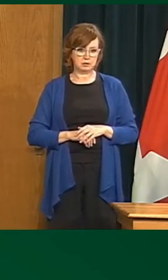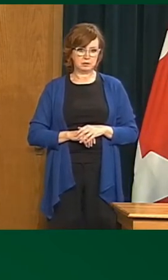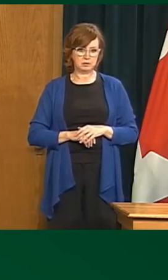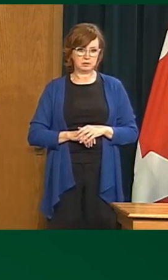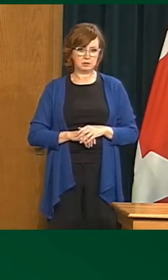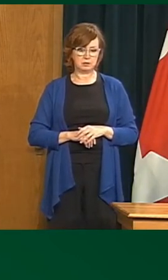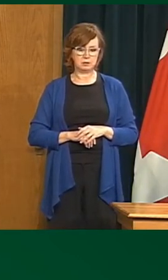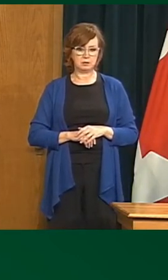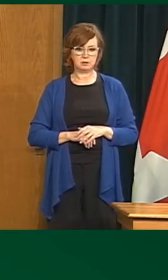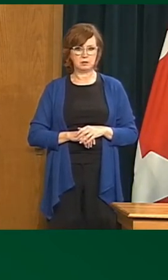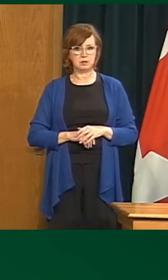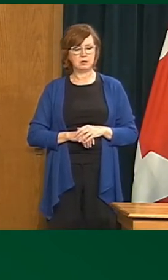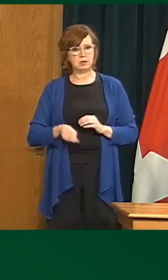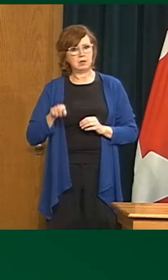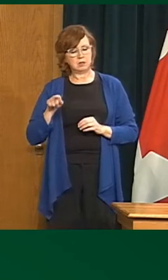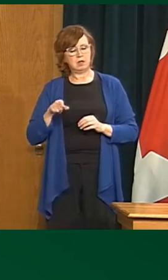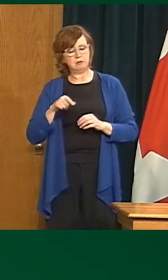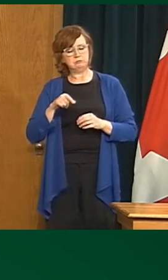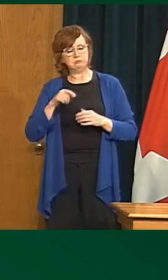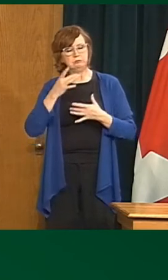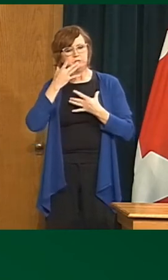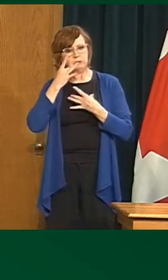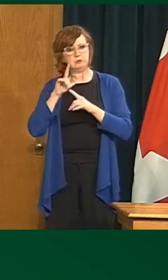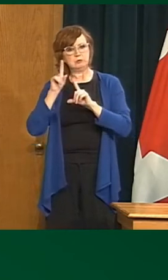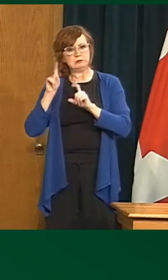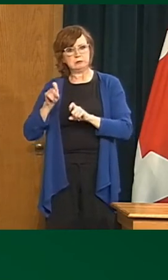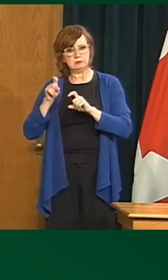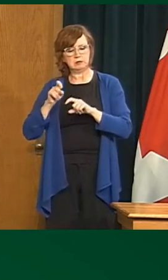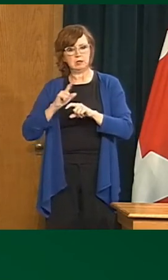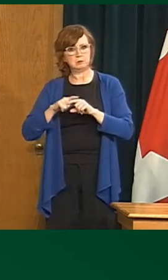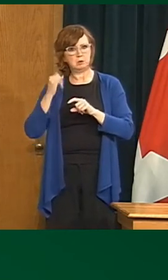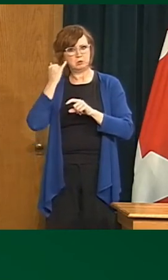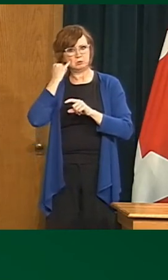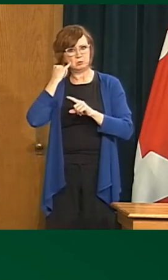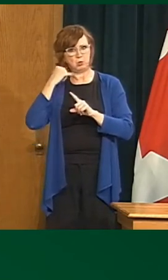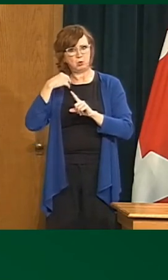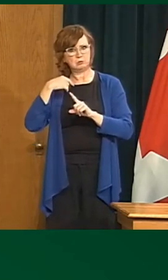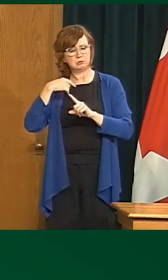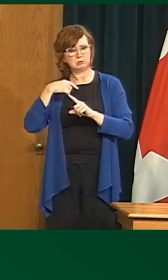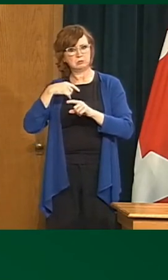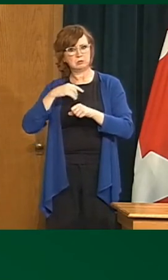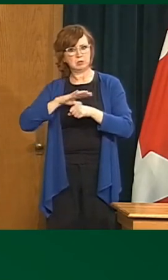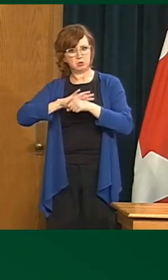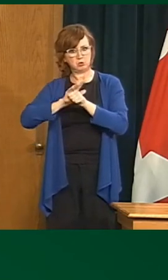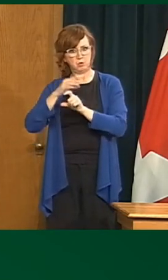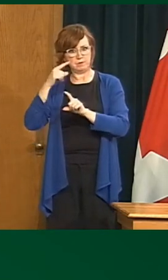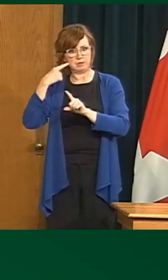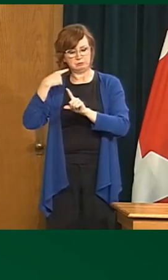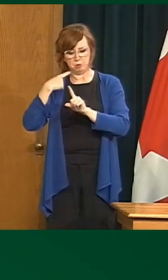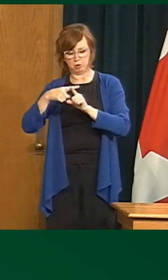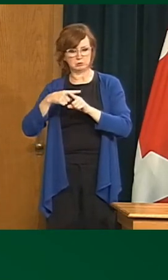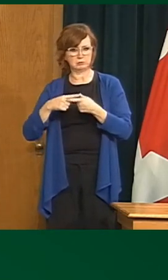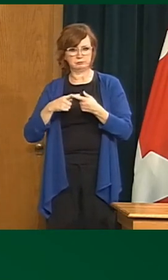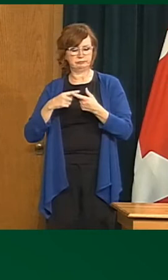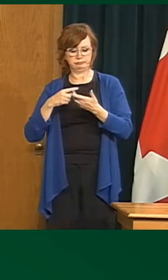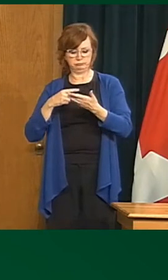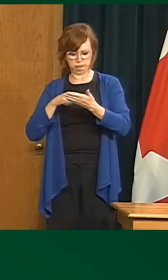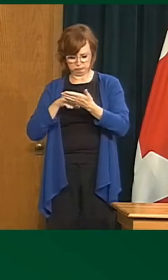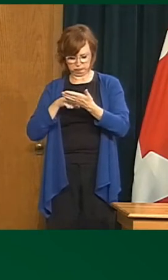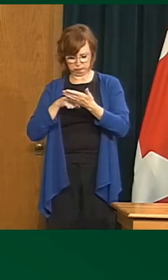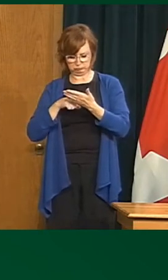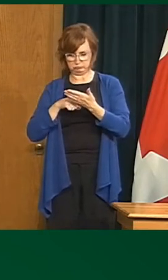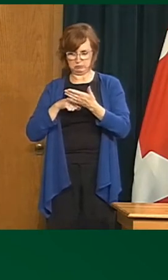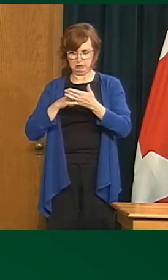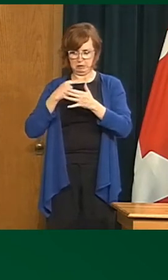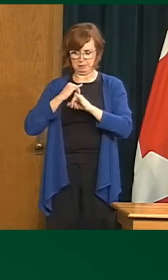diagnosed with COVID or did have COVID in the past, what does your serological test tell you in terms of your current immunity, and how long does that